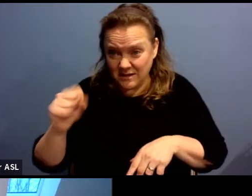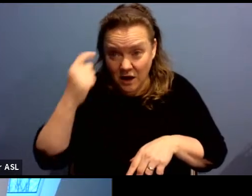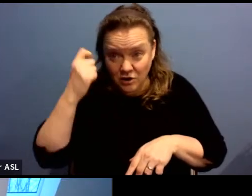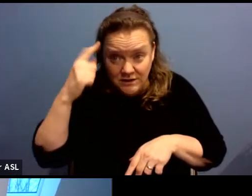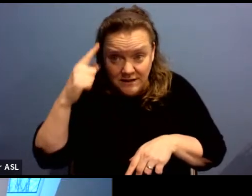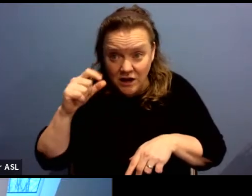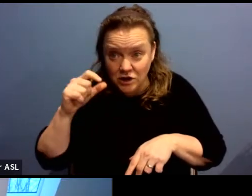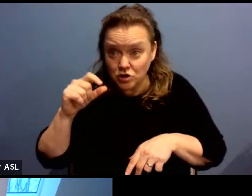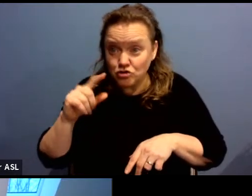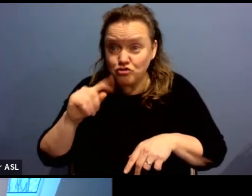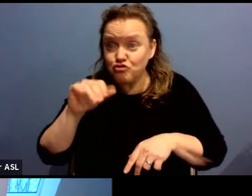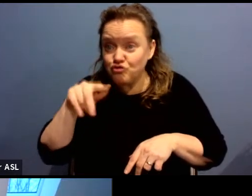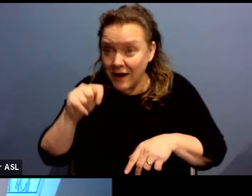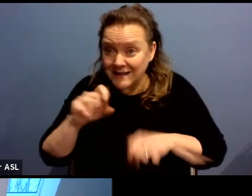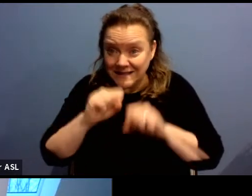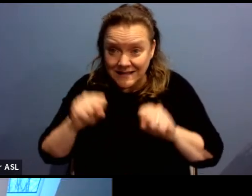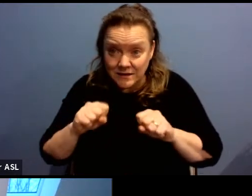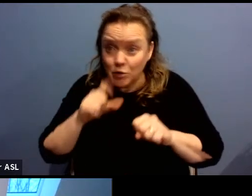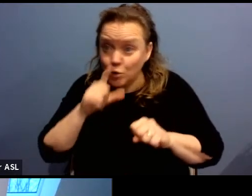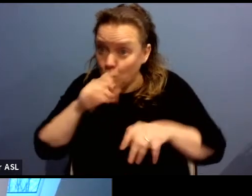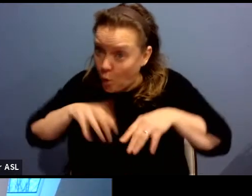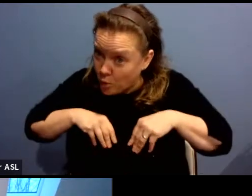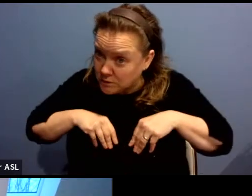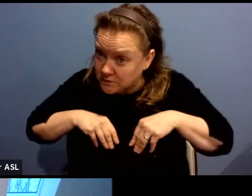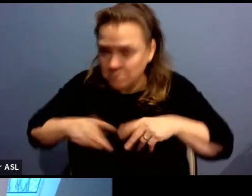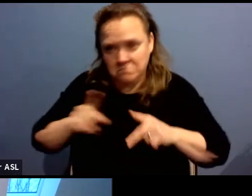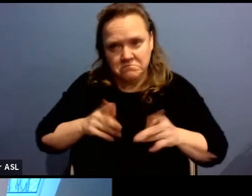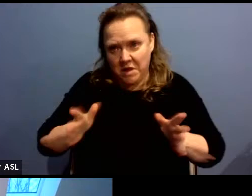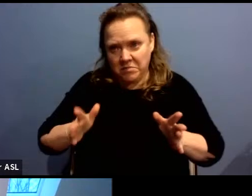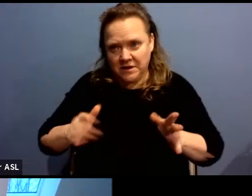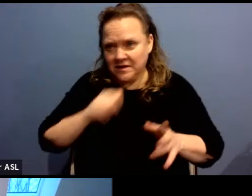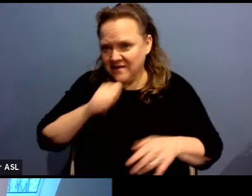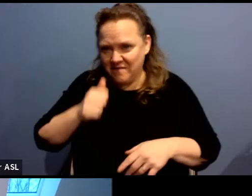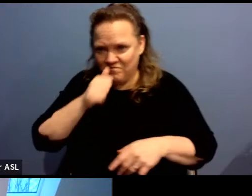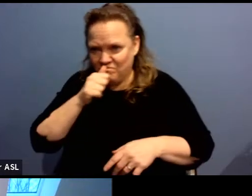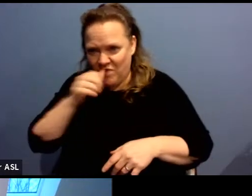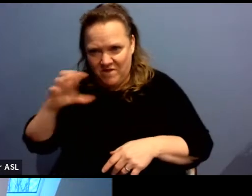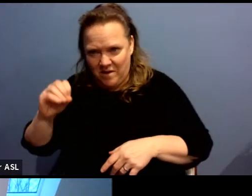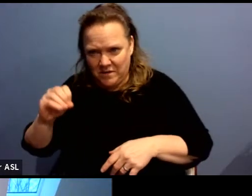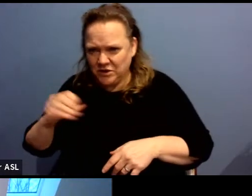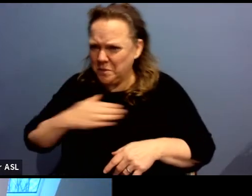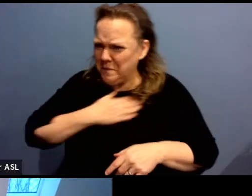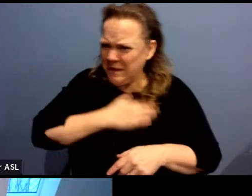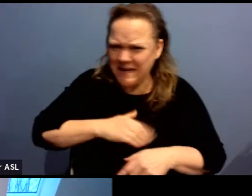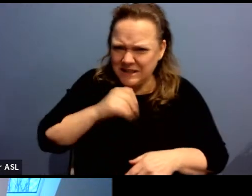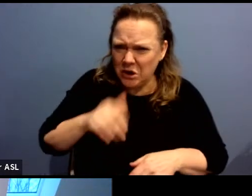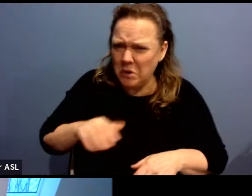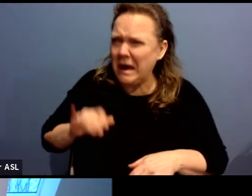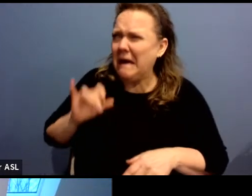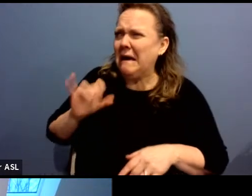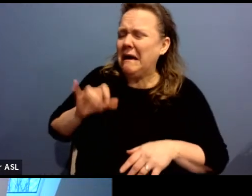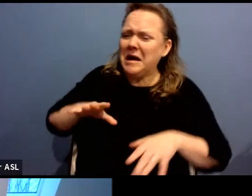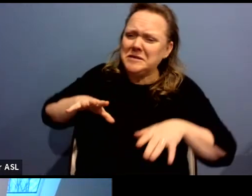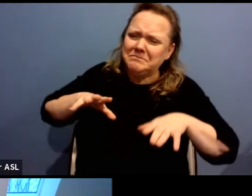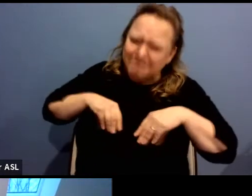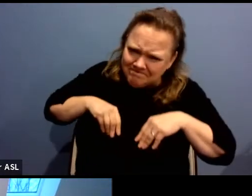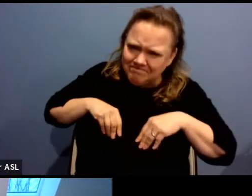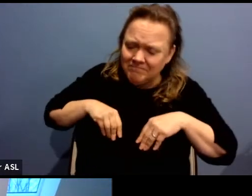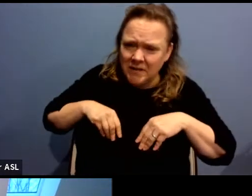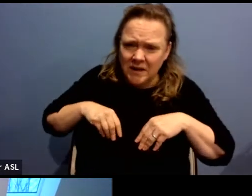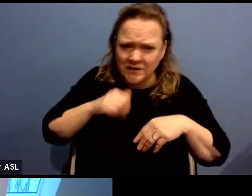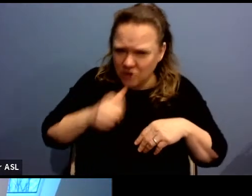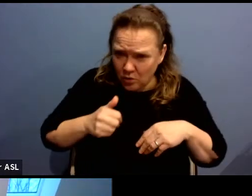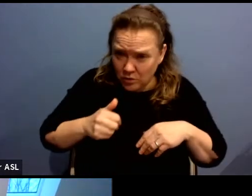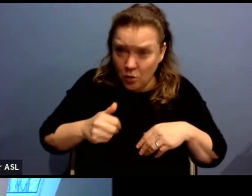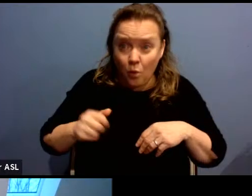not private companies. I would encourage the board not to bow to pressure from legislators or those who seek to strong